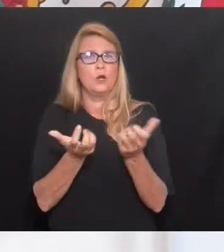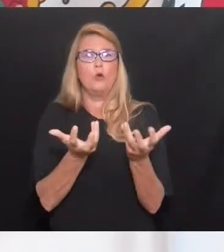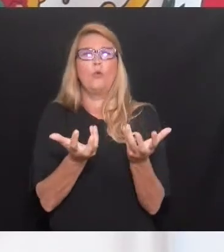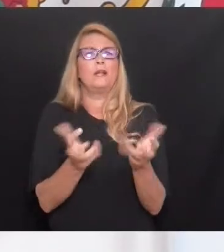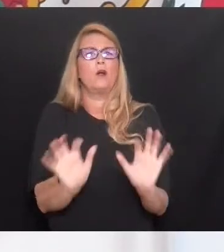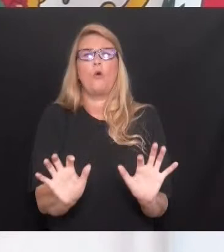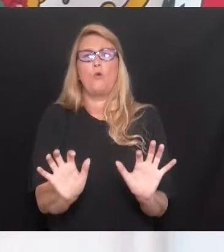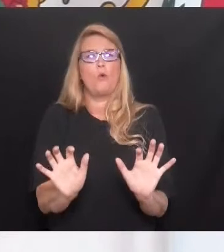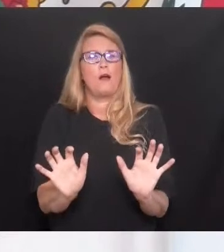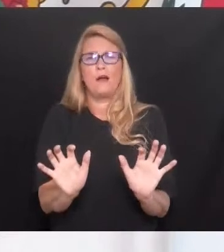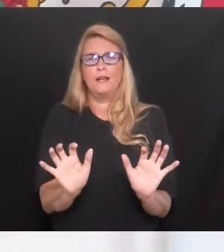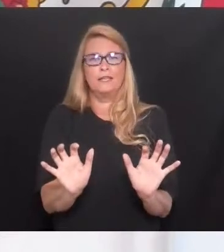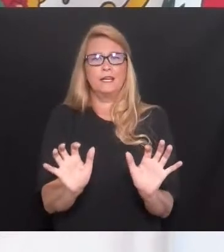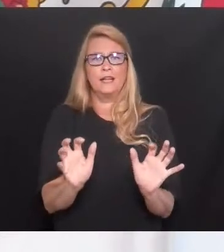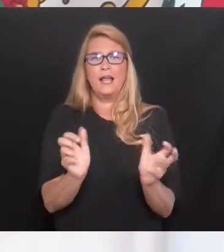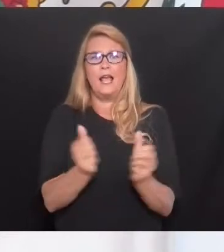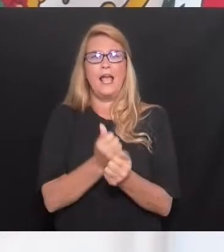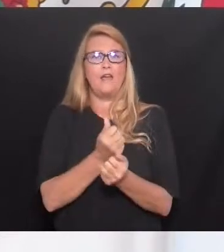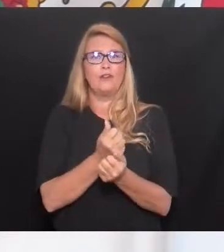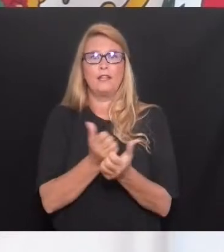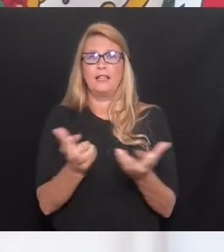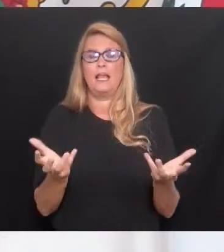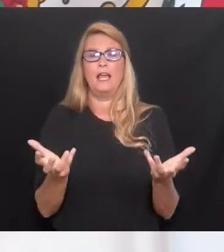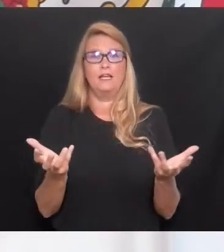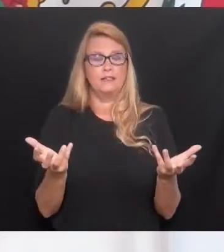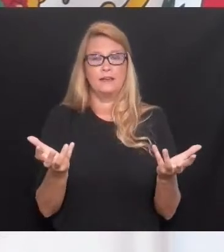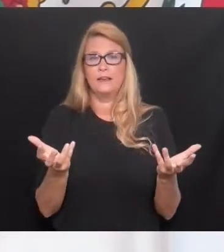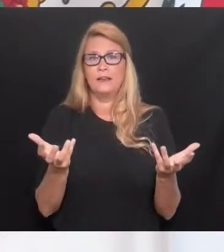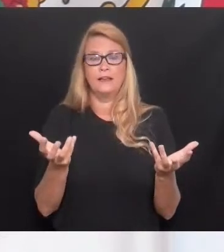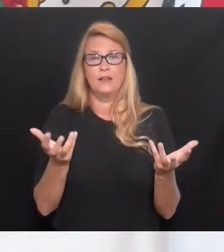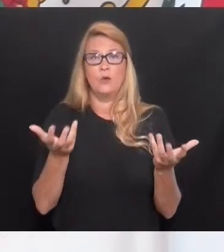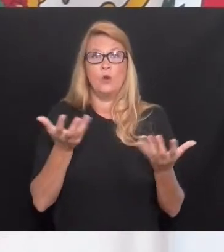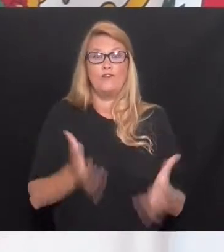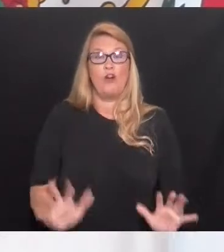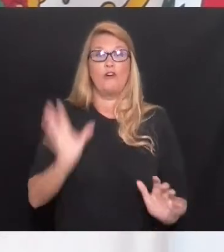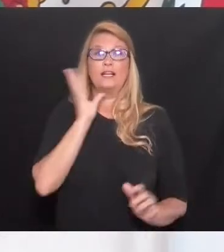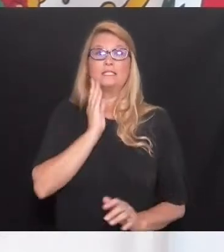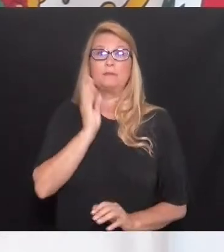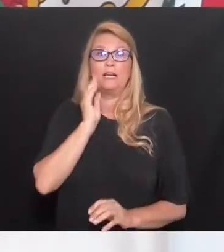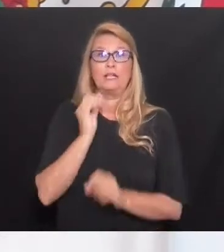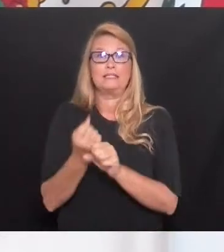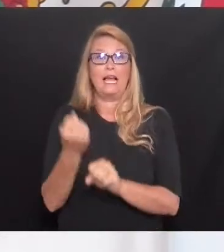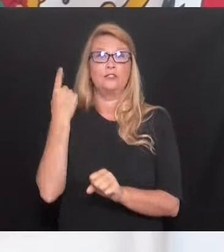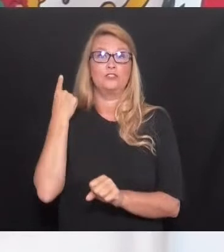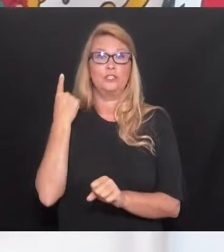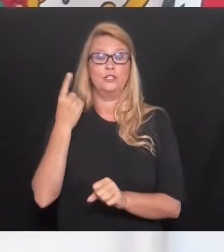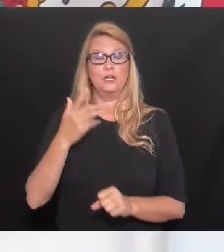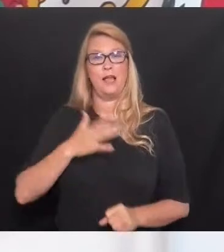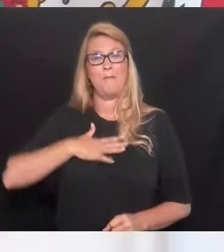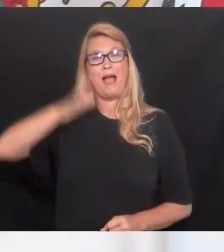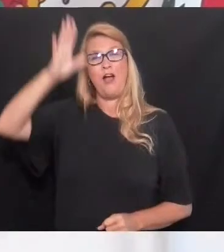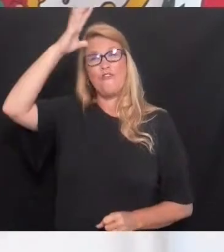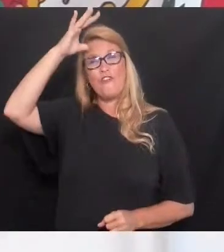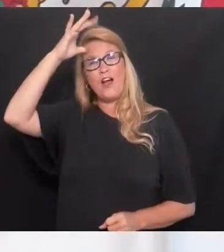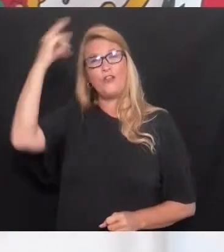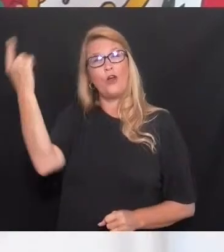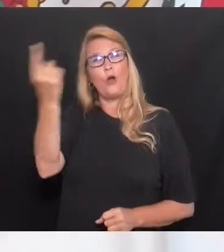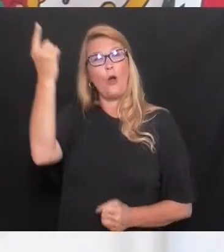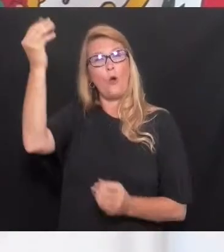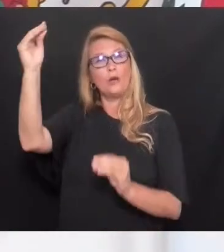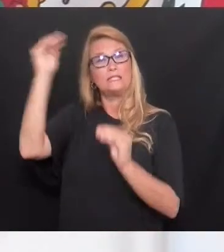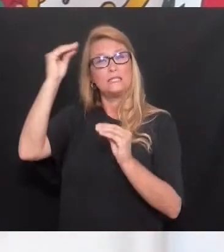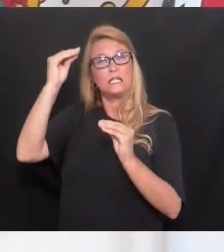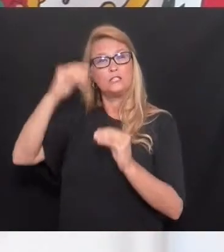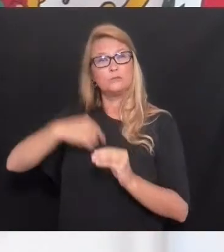stuff that we've already been through. My dad said over and over and over, son,